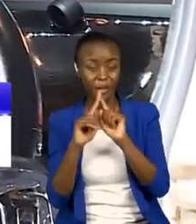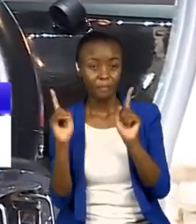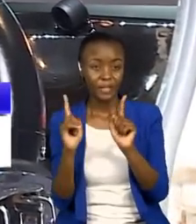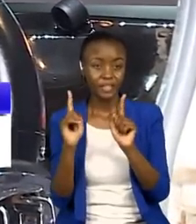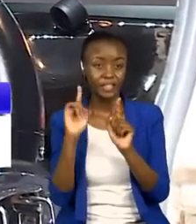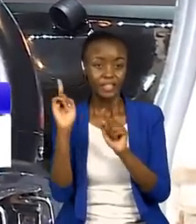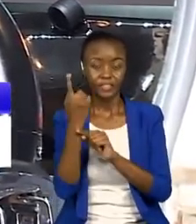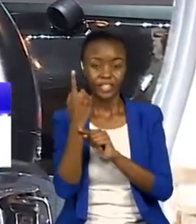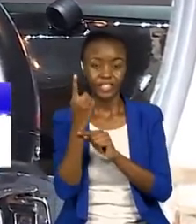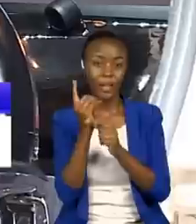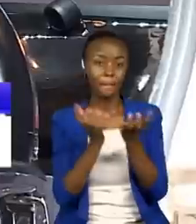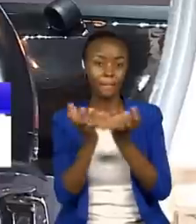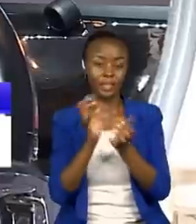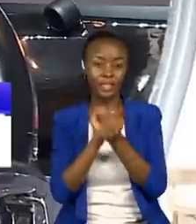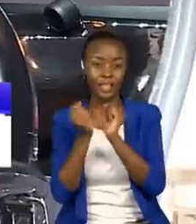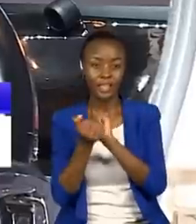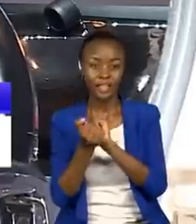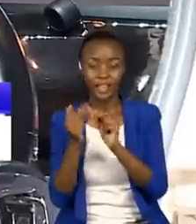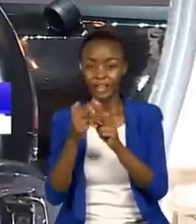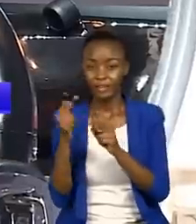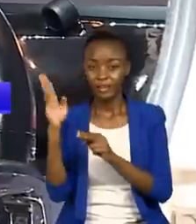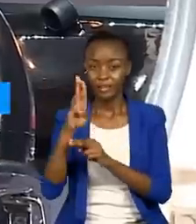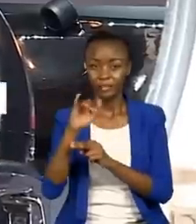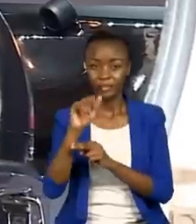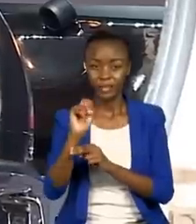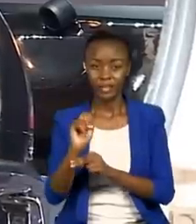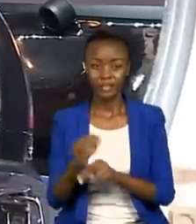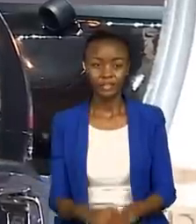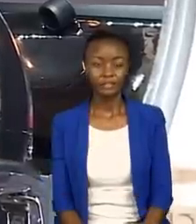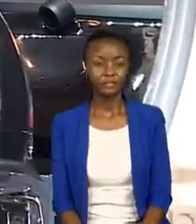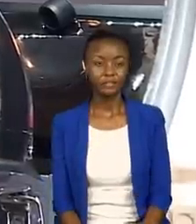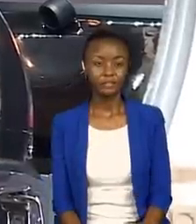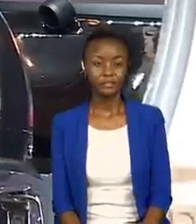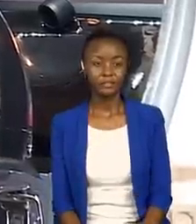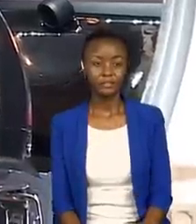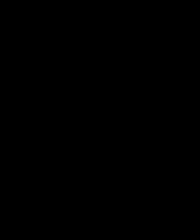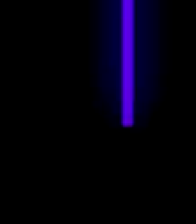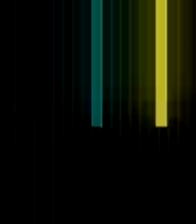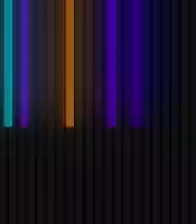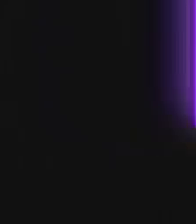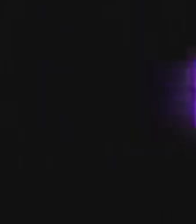episode of The Biz Revolution. My name is Brian Mwenda, and this is Switch TV.